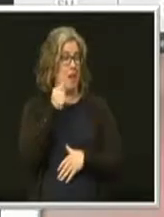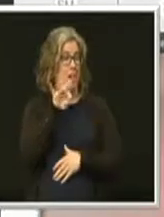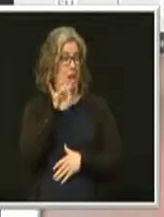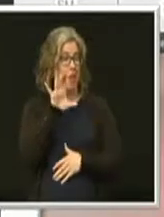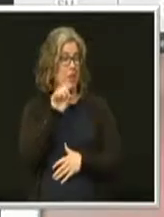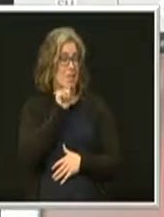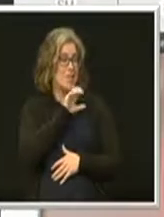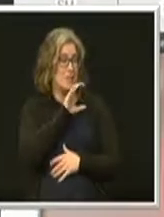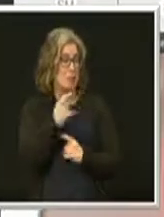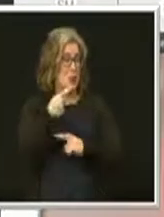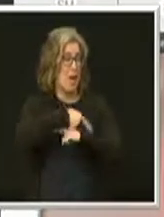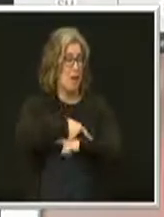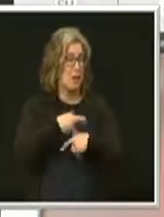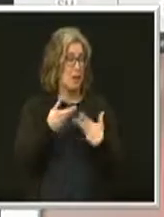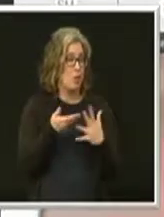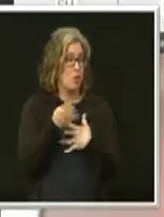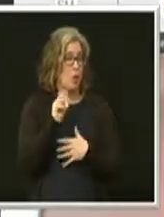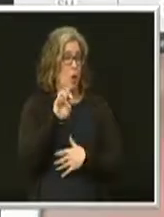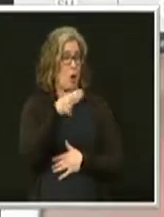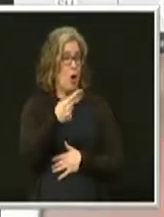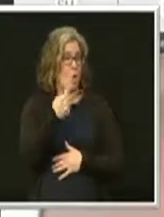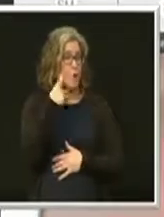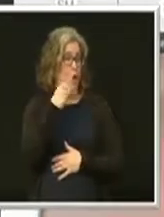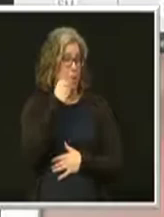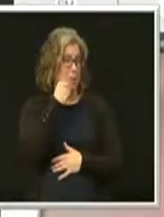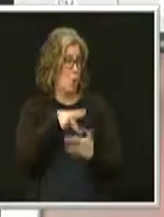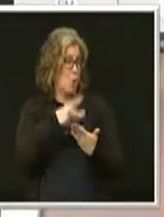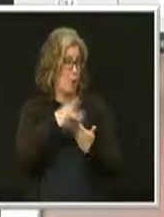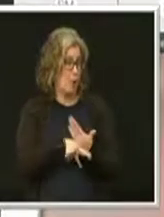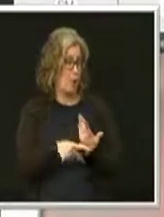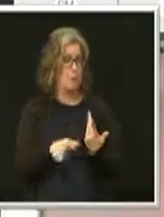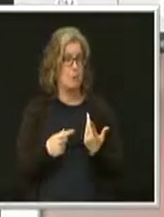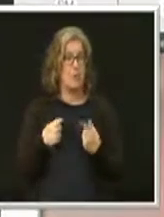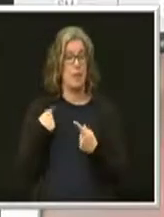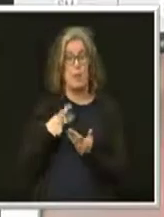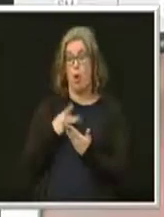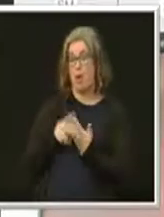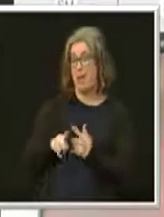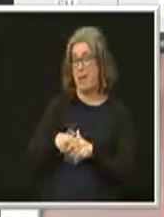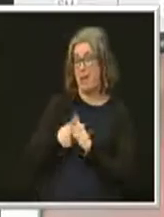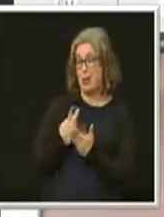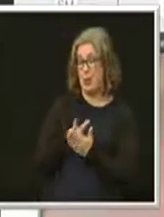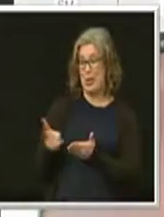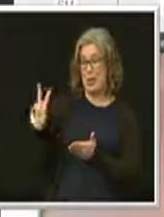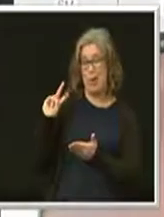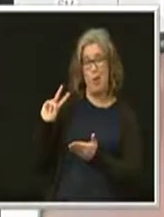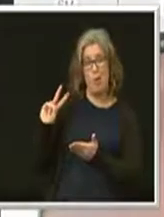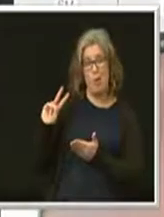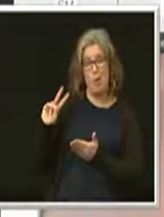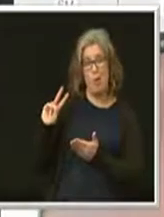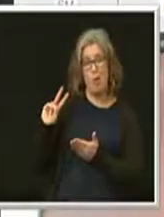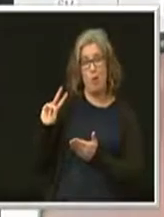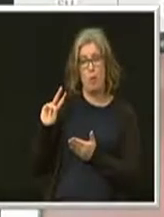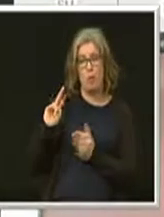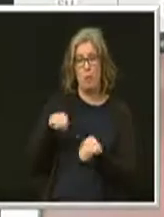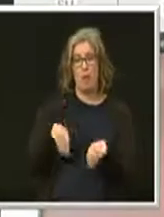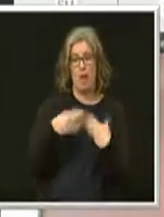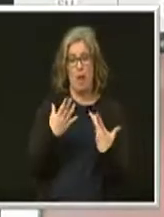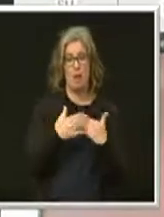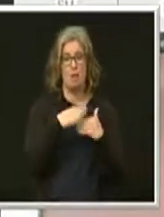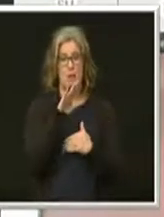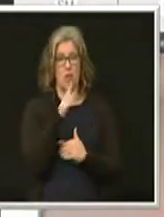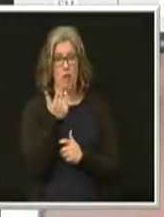1,800 seniors today through our March for Meals program. And since the program began just 2 weeks ago, they've provided more